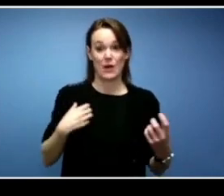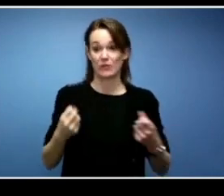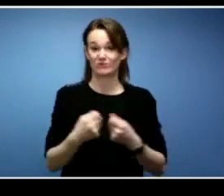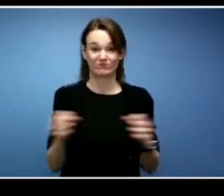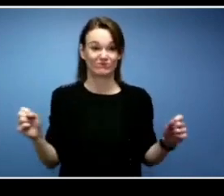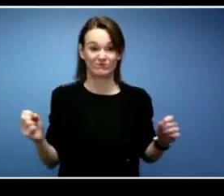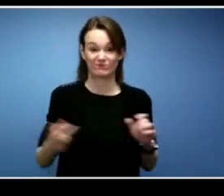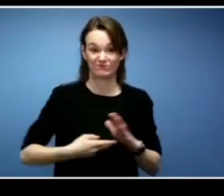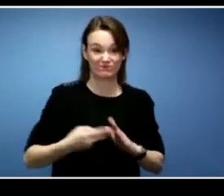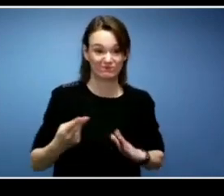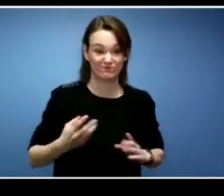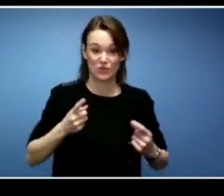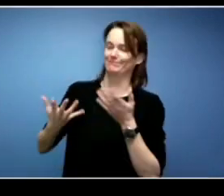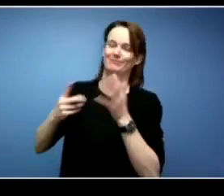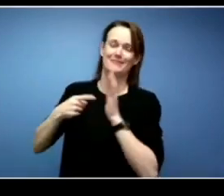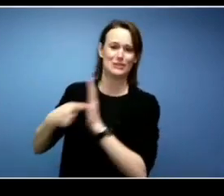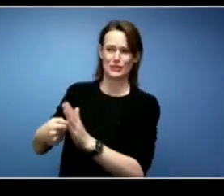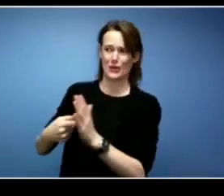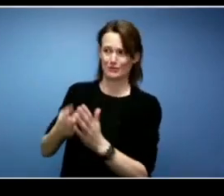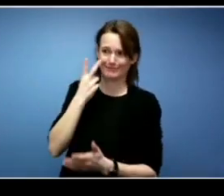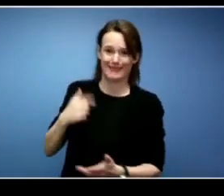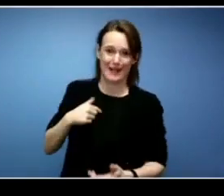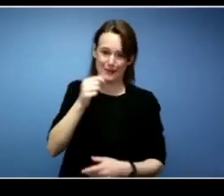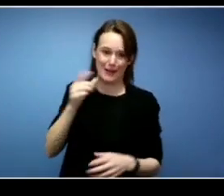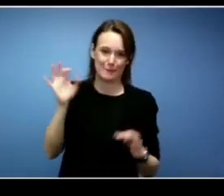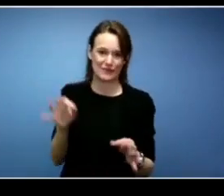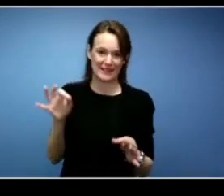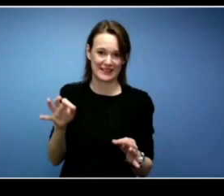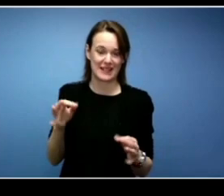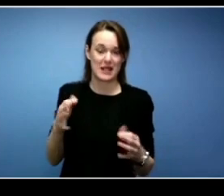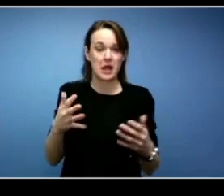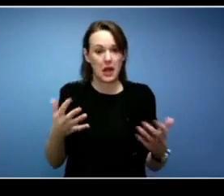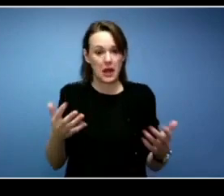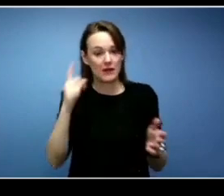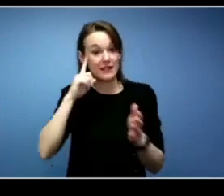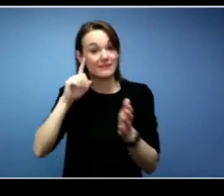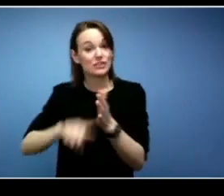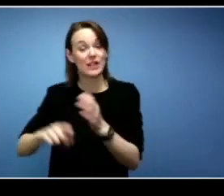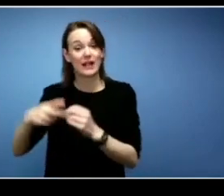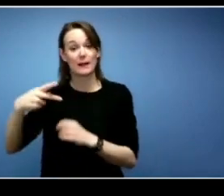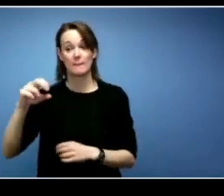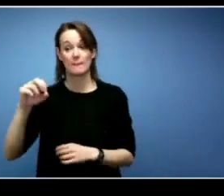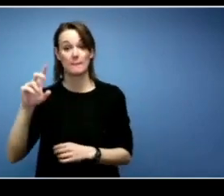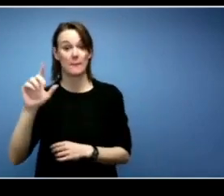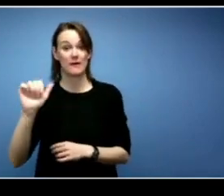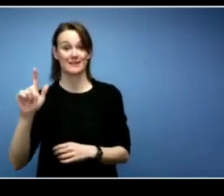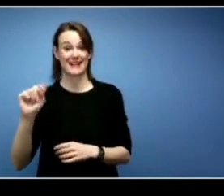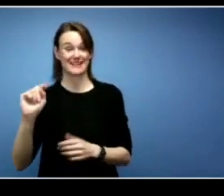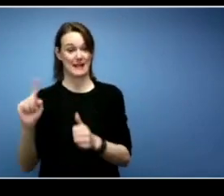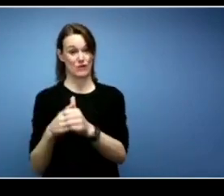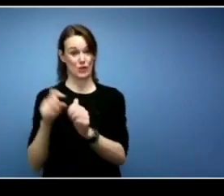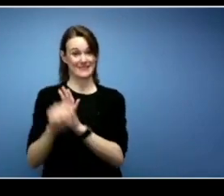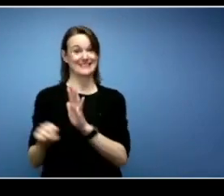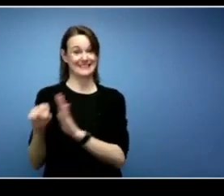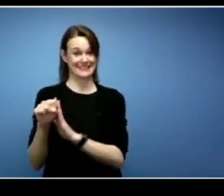of showing the world something different. And so if you go to my podcast in the first